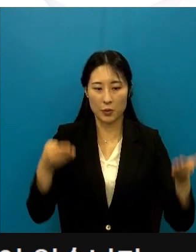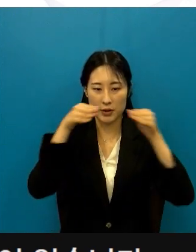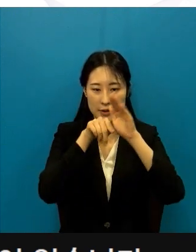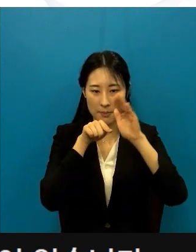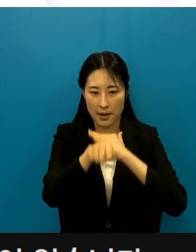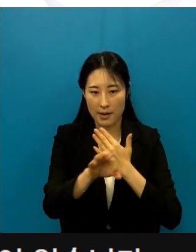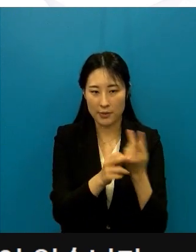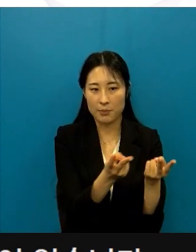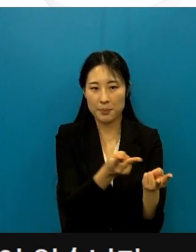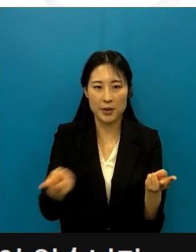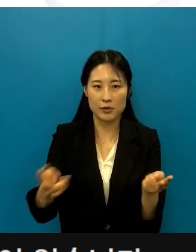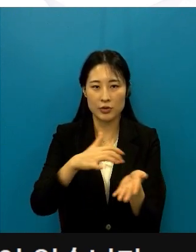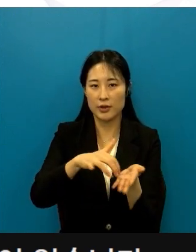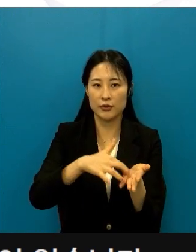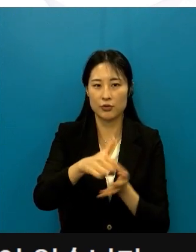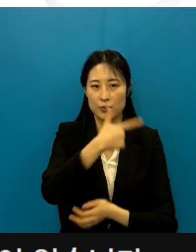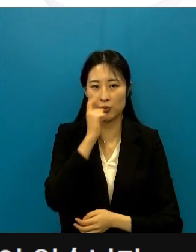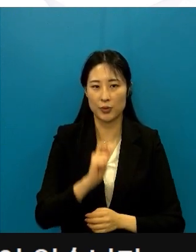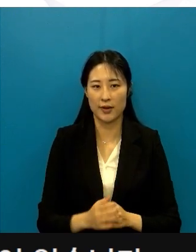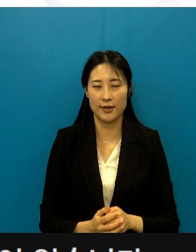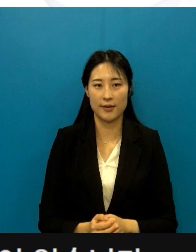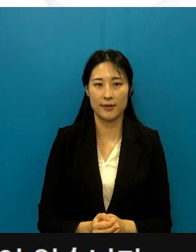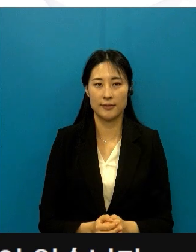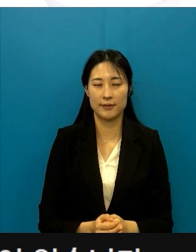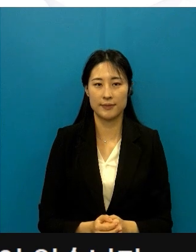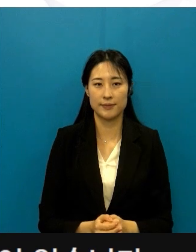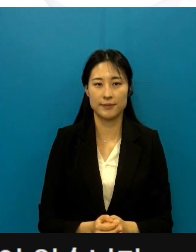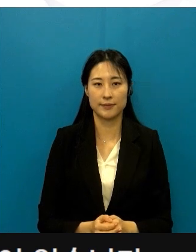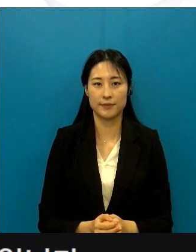the hospices themselves, there are